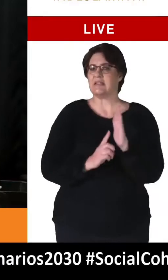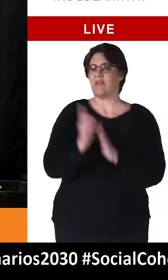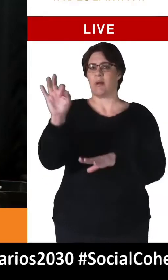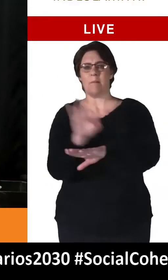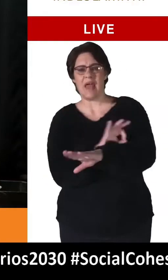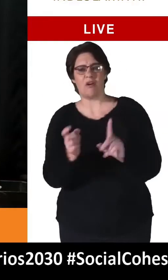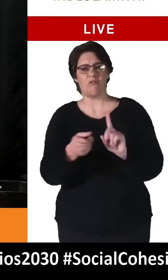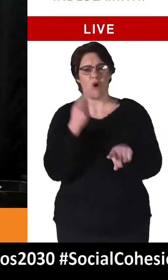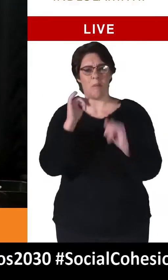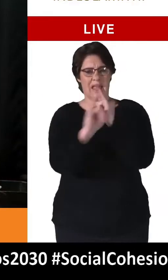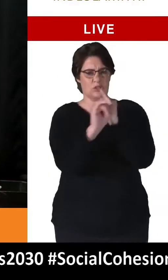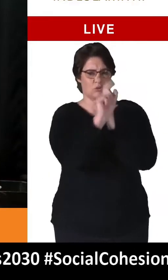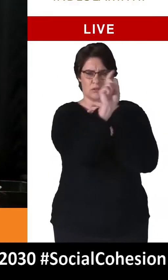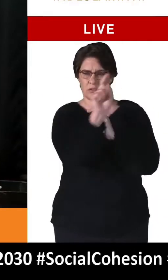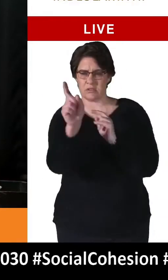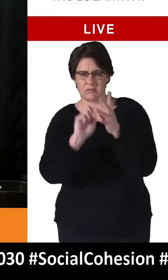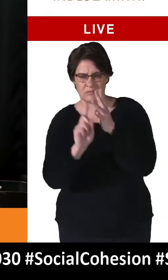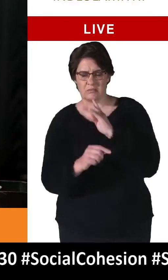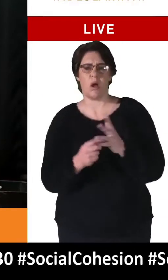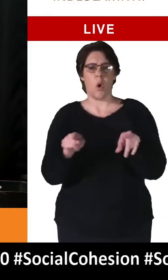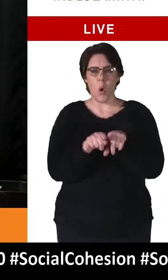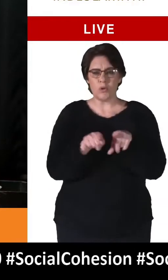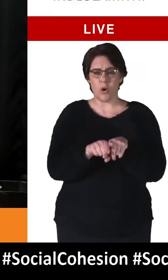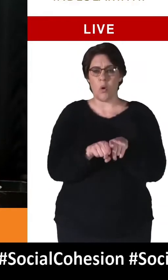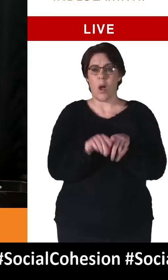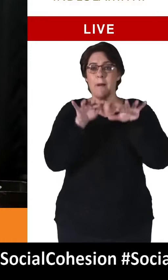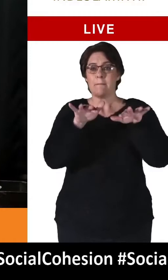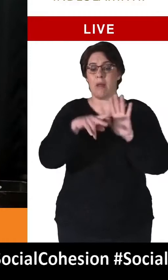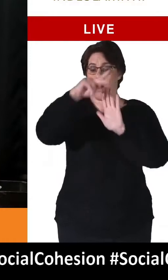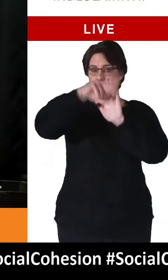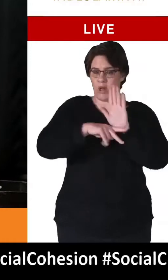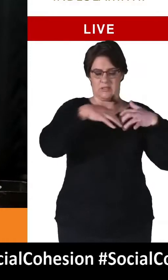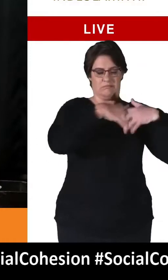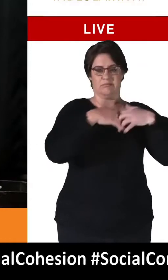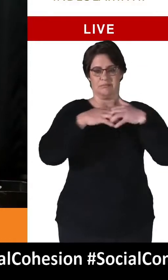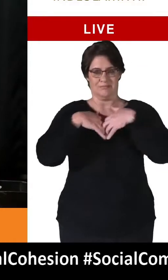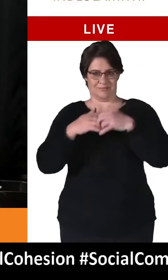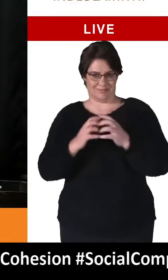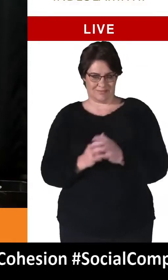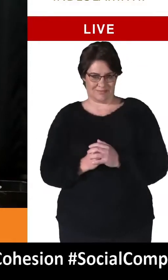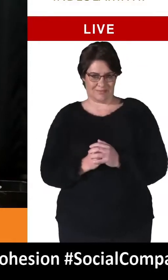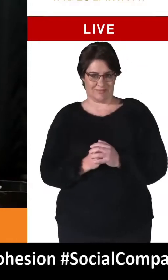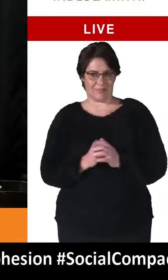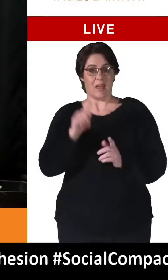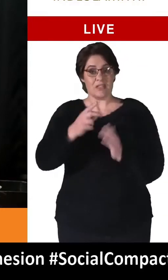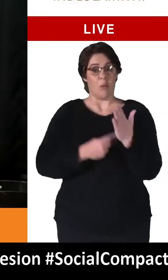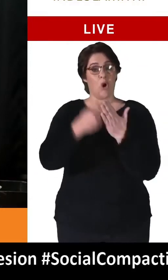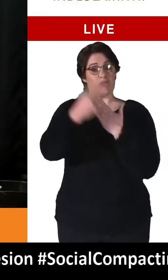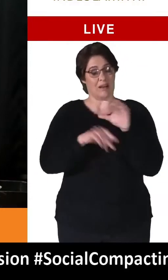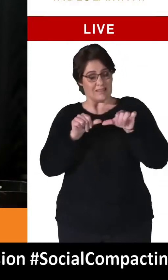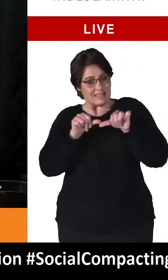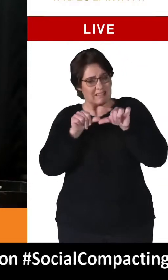various institutions, as well as public policy making, the sustained relevance of this